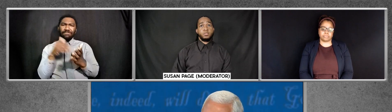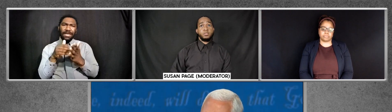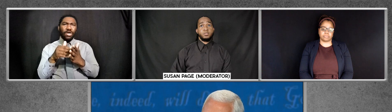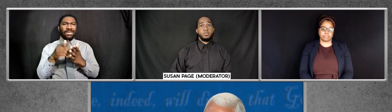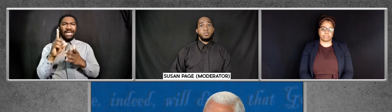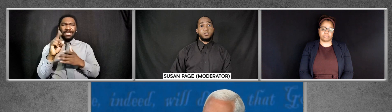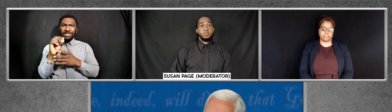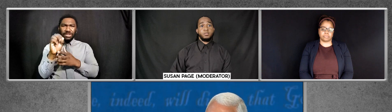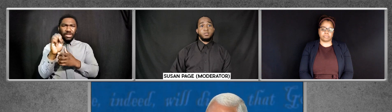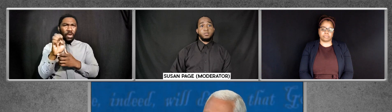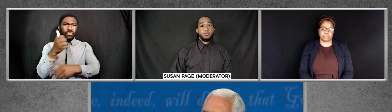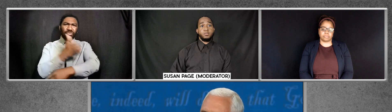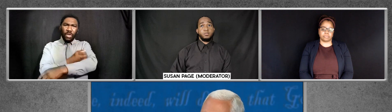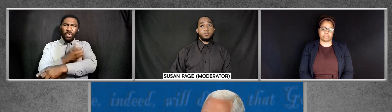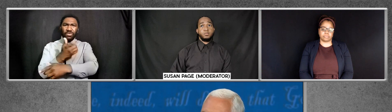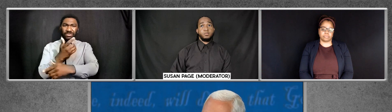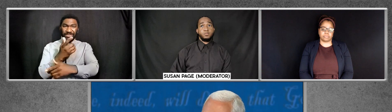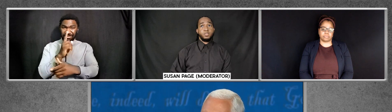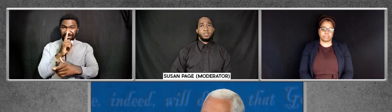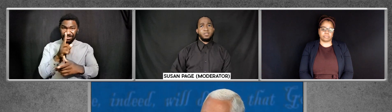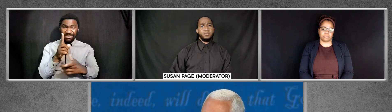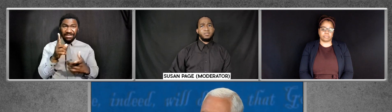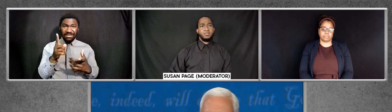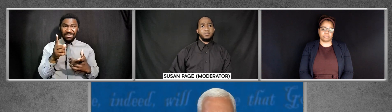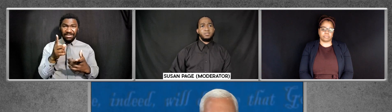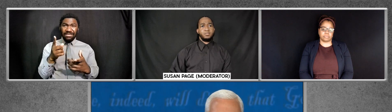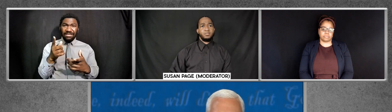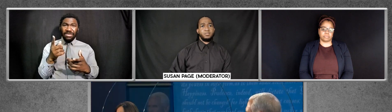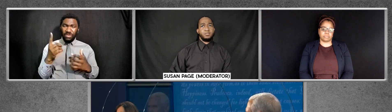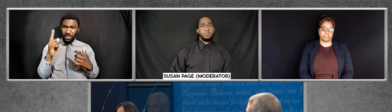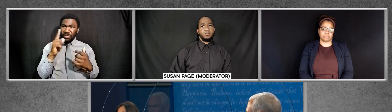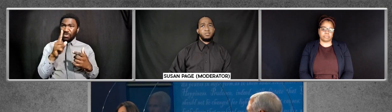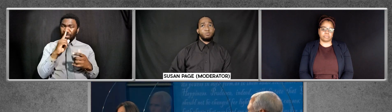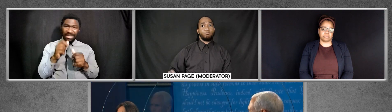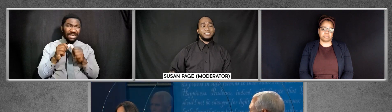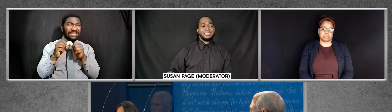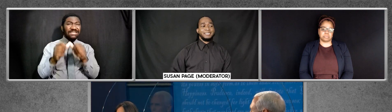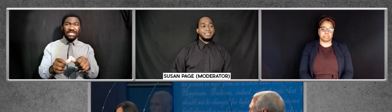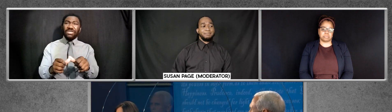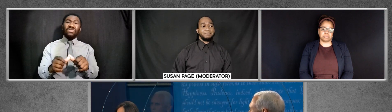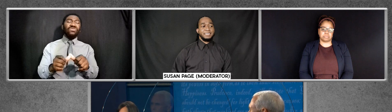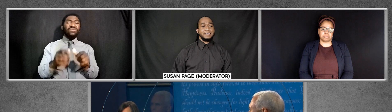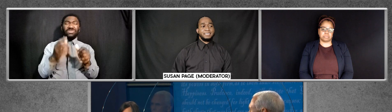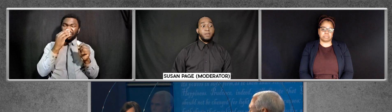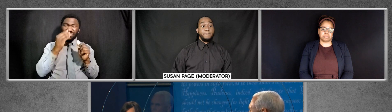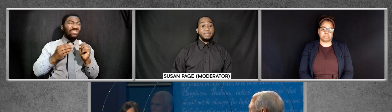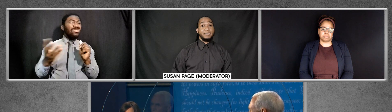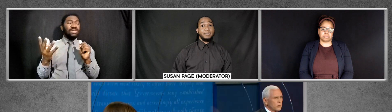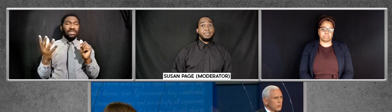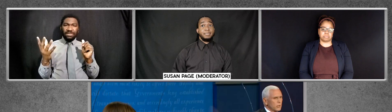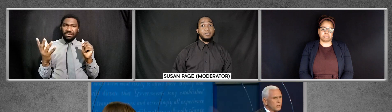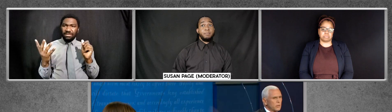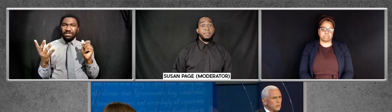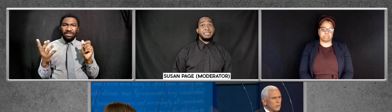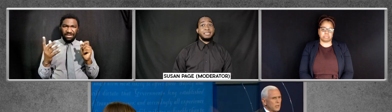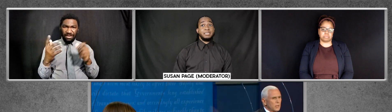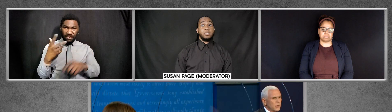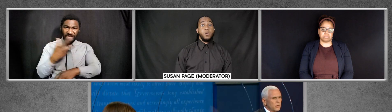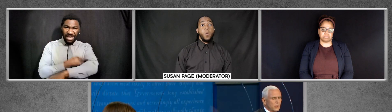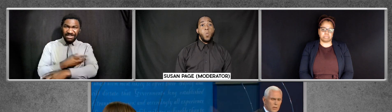fact that you continue to undermine public confidence in a vaccine, if the vaccine emerges during the Trump administration, I